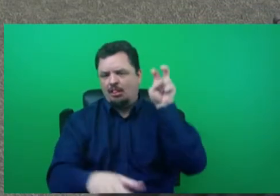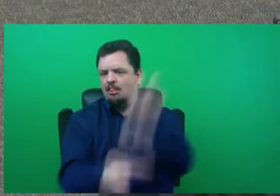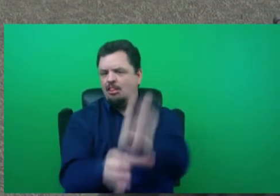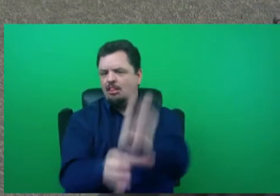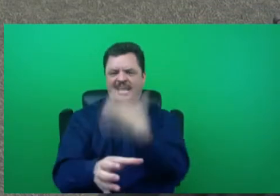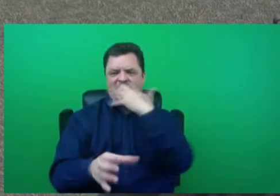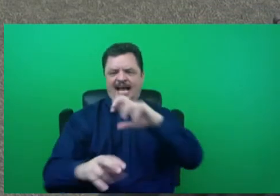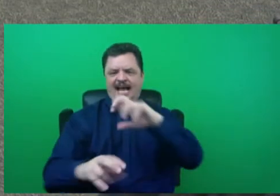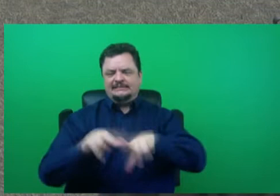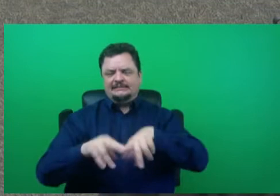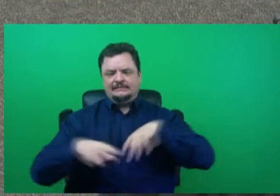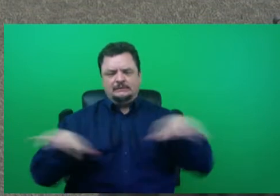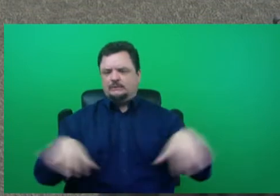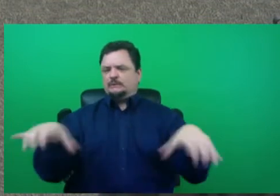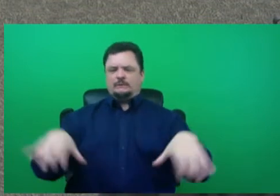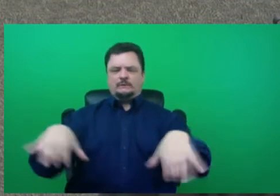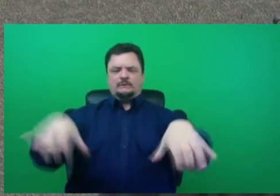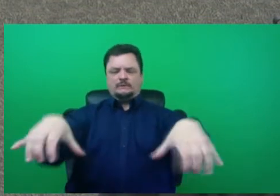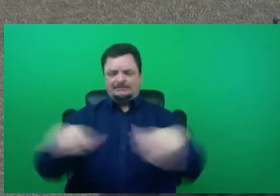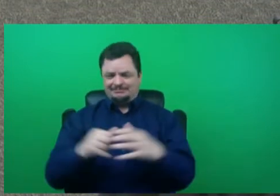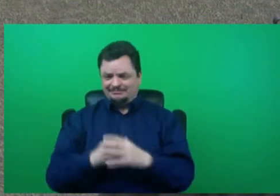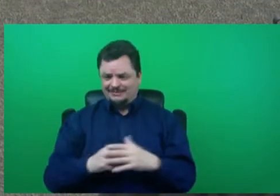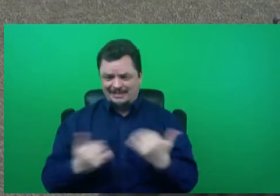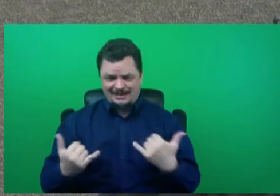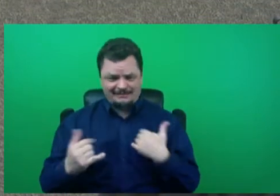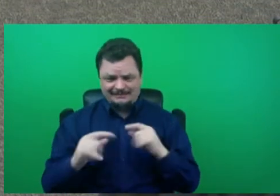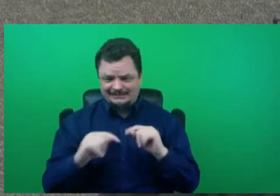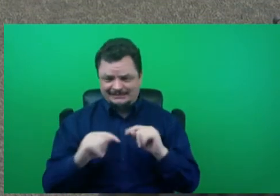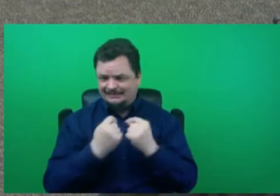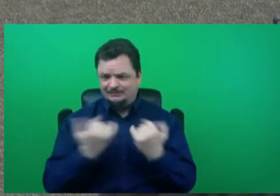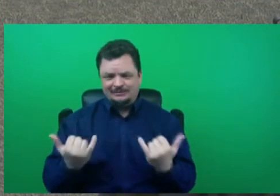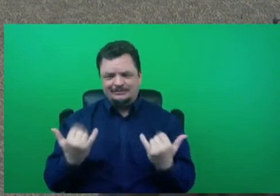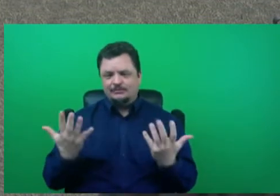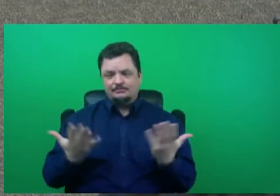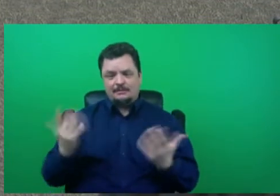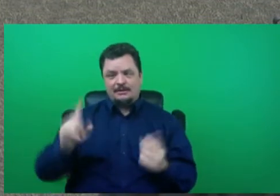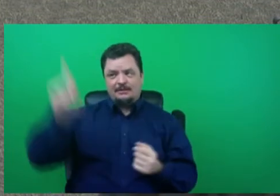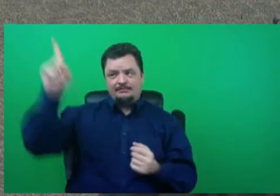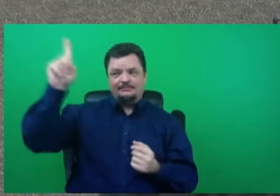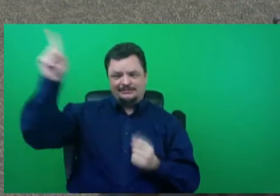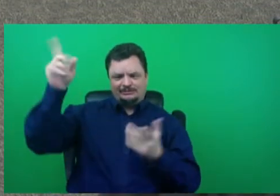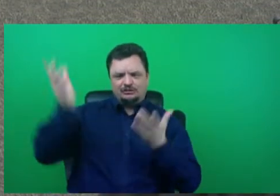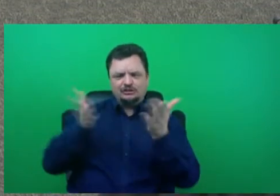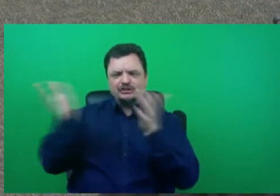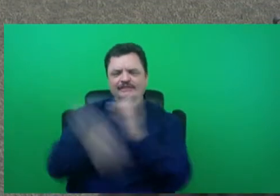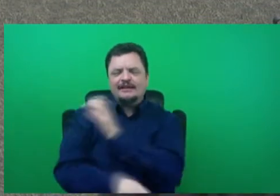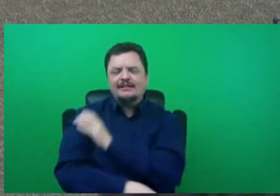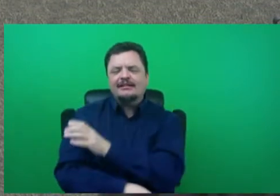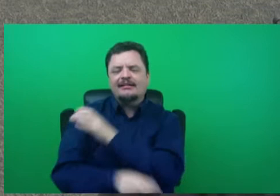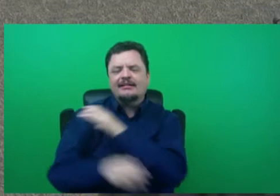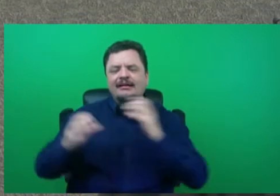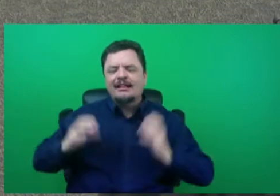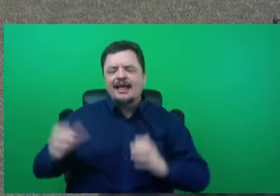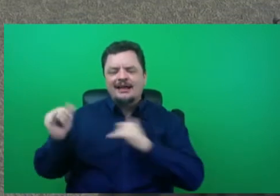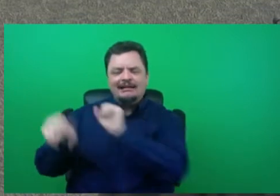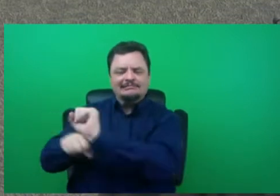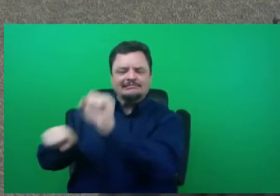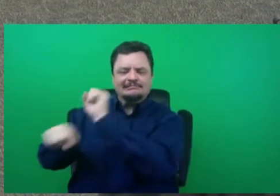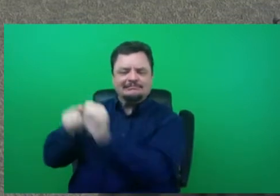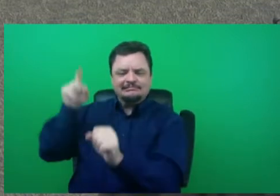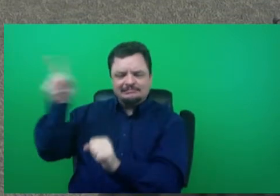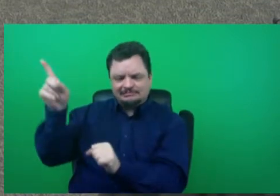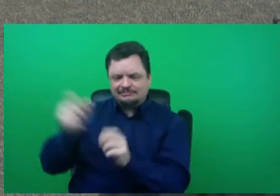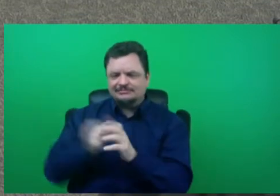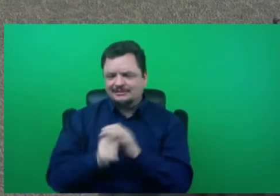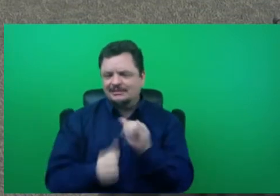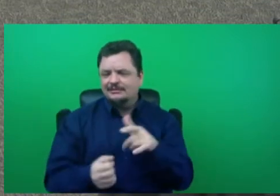they are upstairs serving clients, doing what they do best. I have two nurse practitioners that work with me in the clinic.